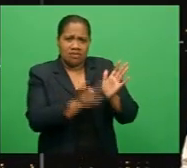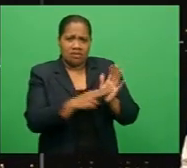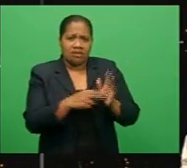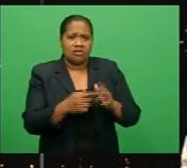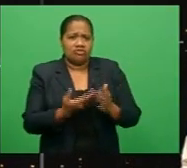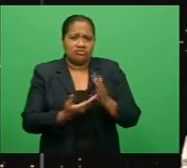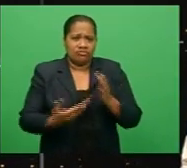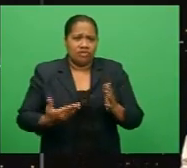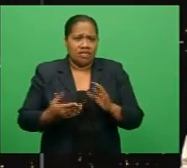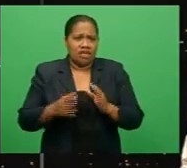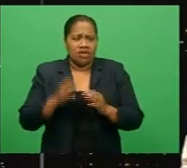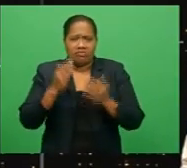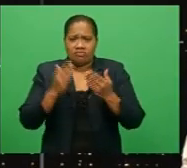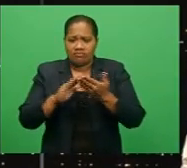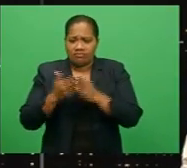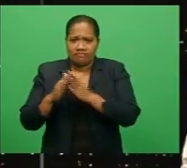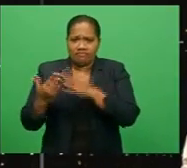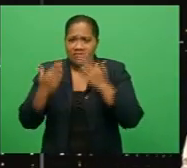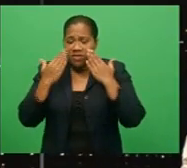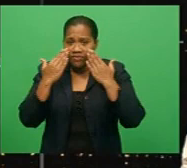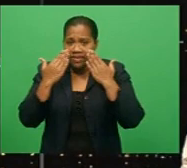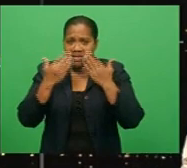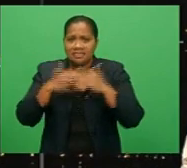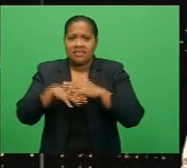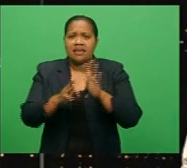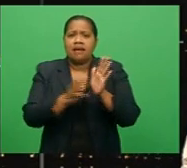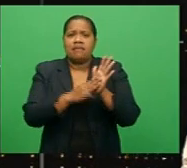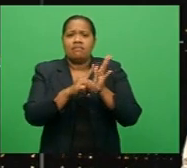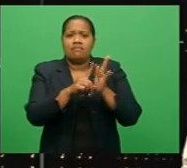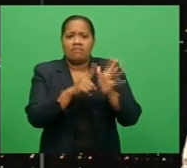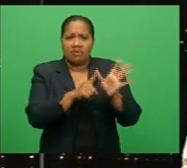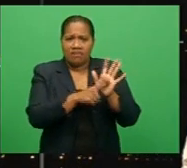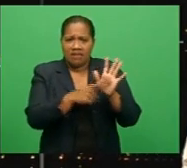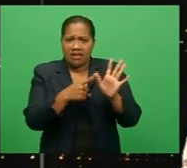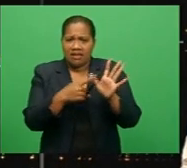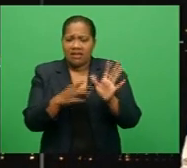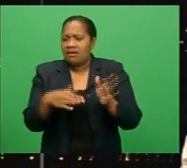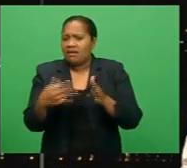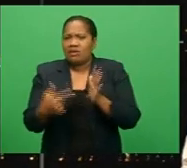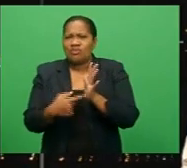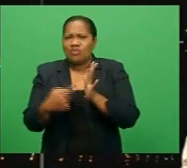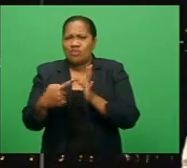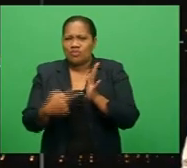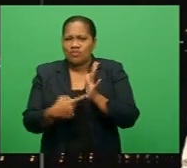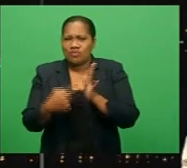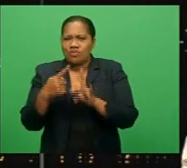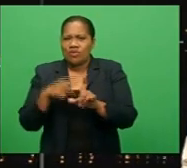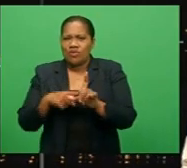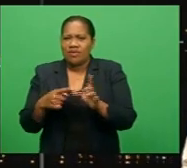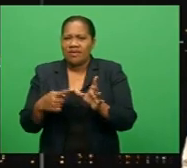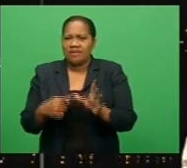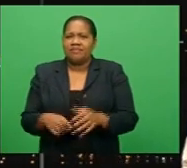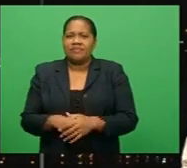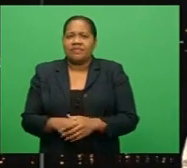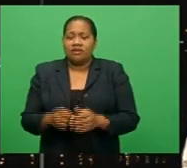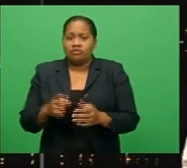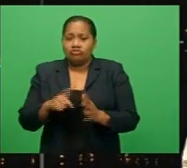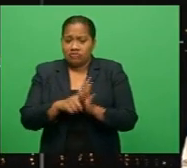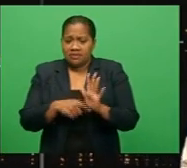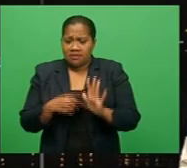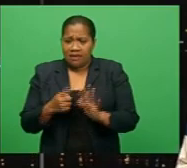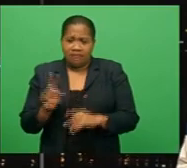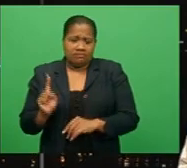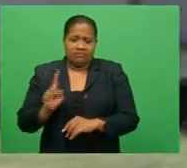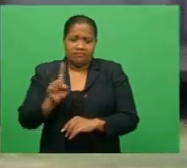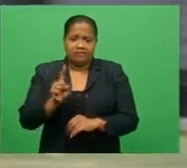and community awareness in Moala, Totoya, Matuku, Vatoa and Onoi Lao. Jasaina Nunga visited the islands and files this